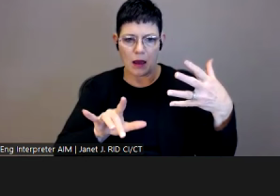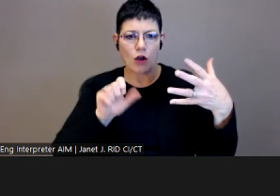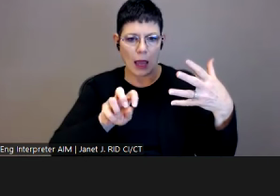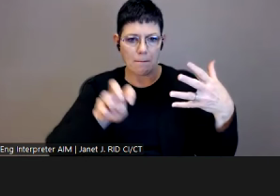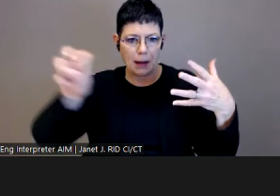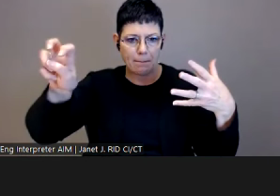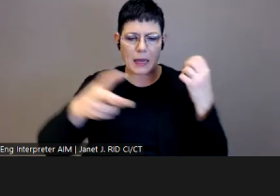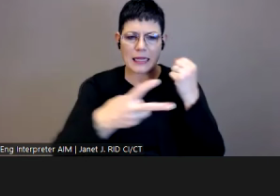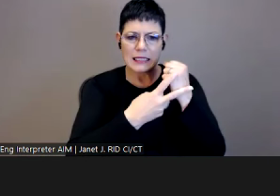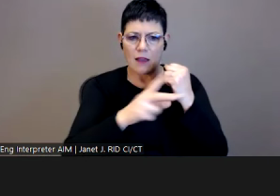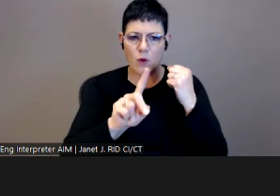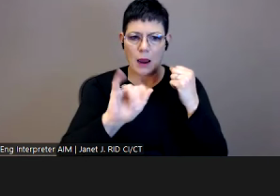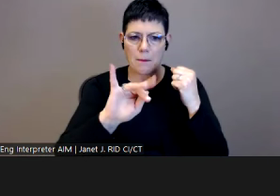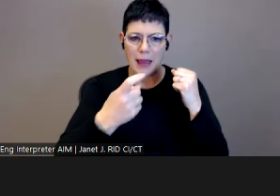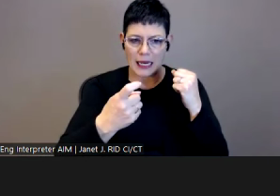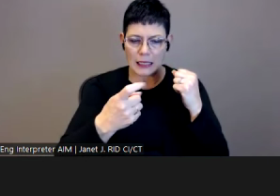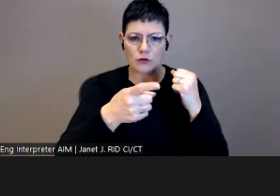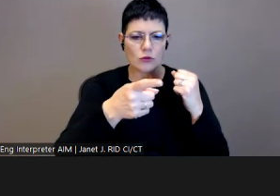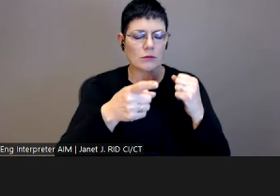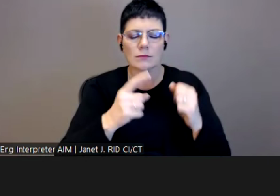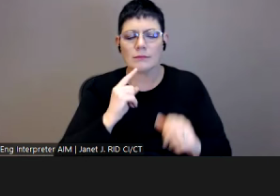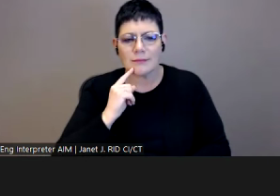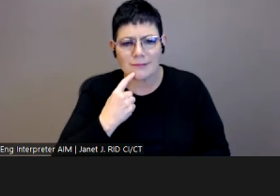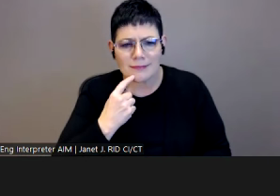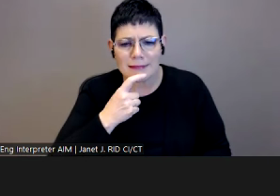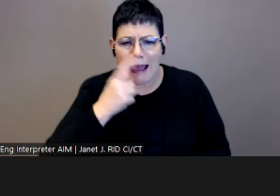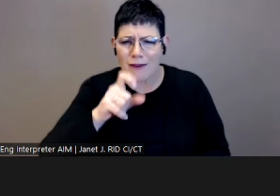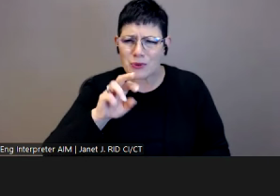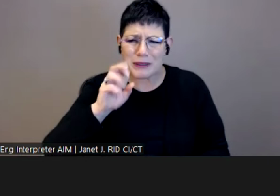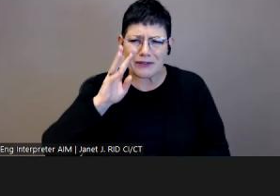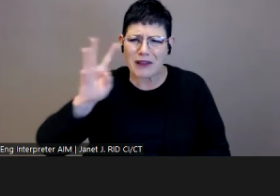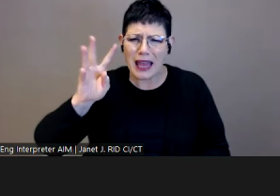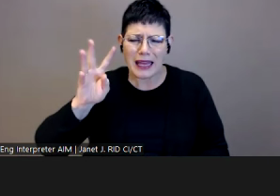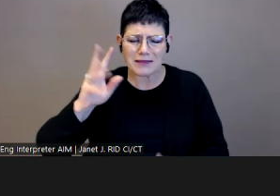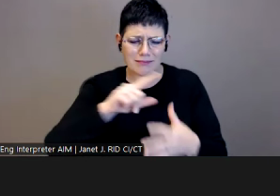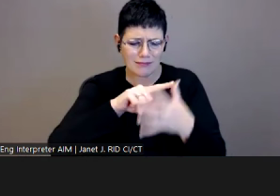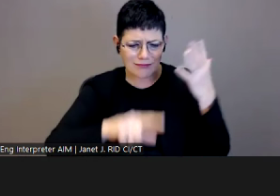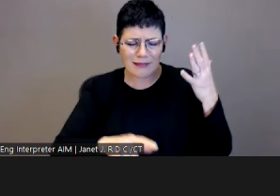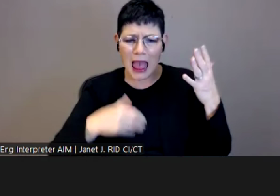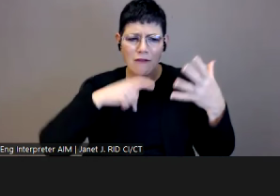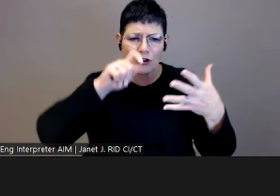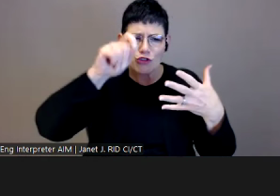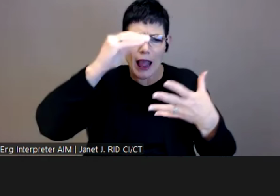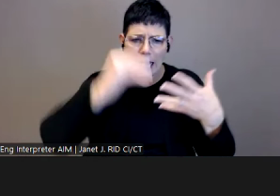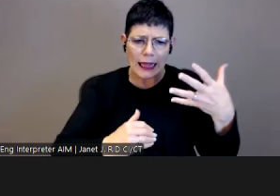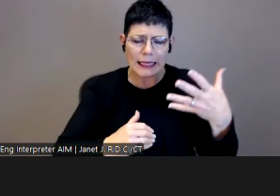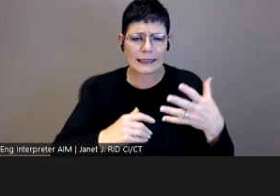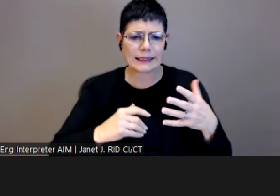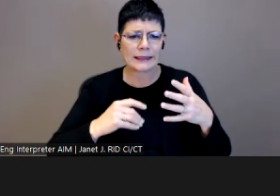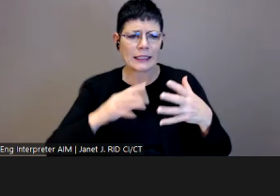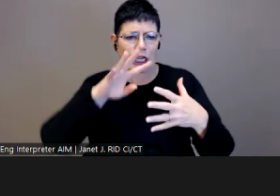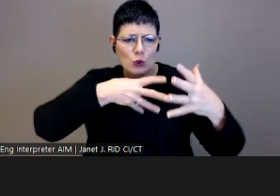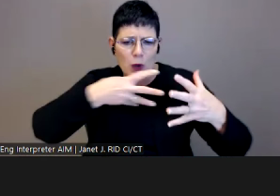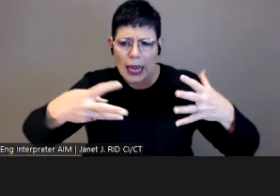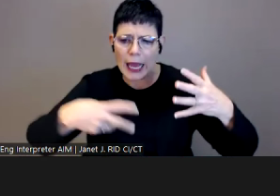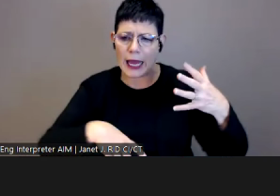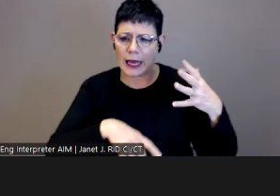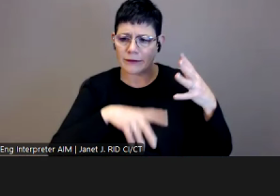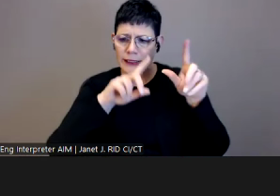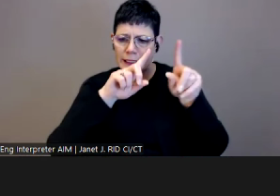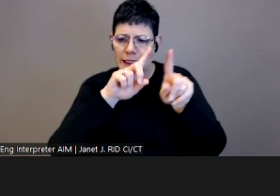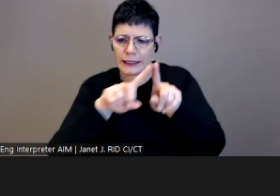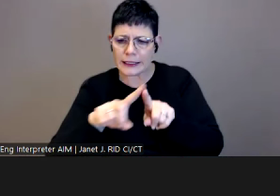appendix. Seriously, don't reinvent the wheel, from checklists to templates to examples. For all of